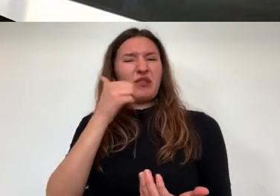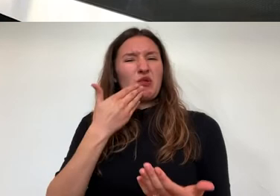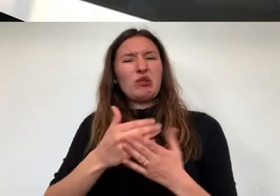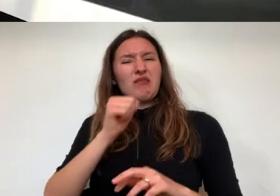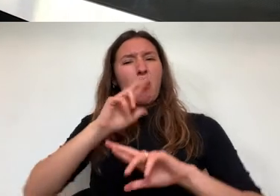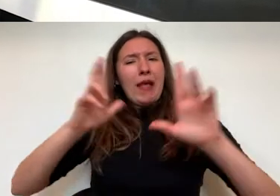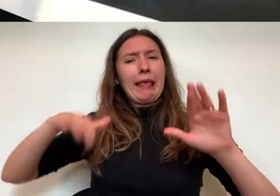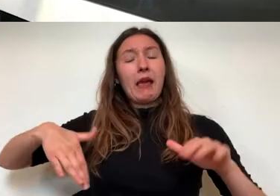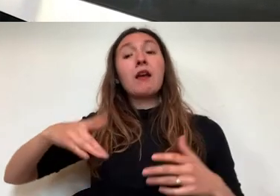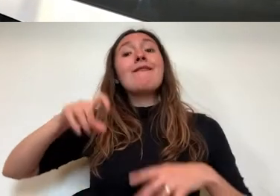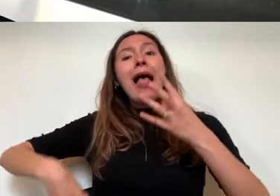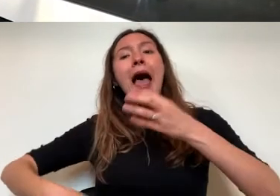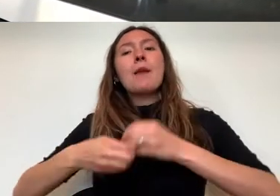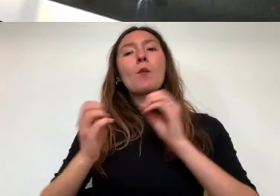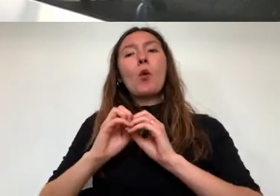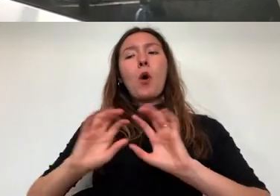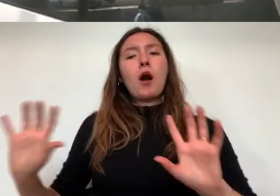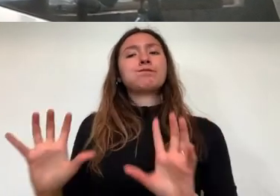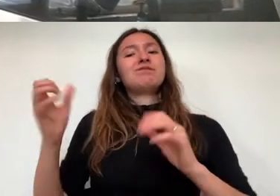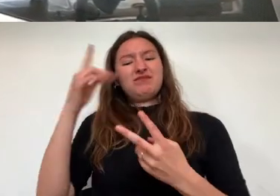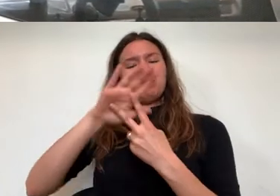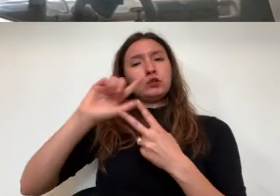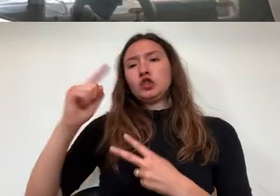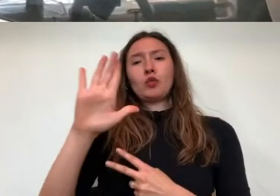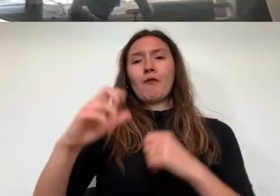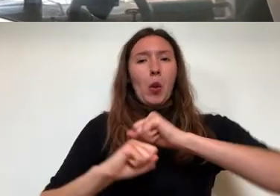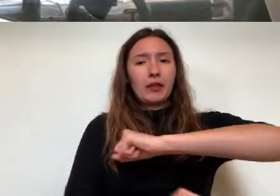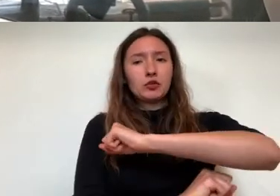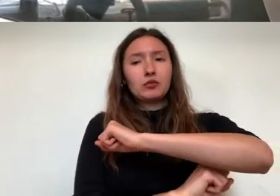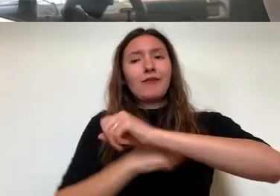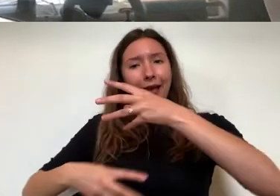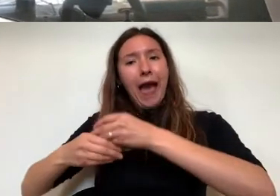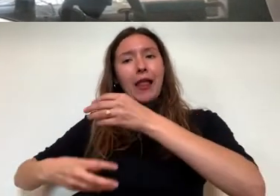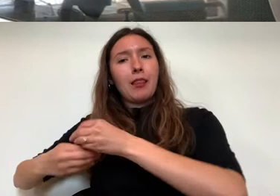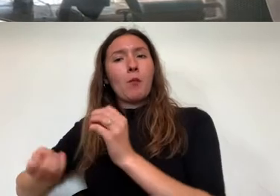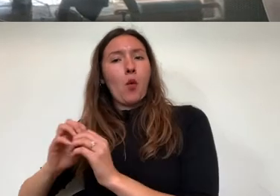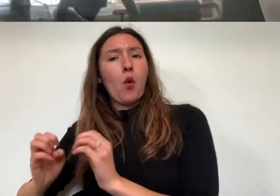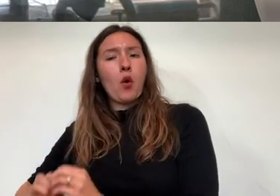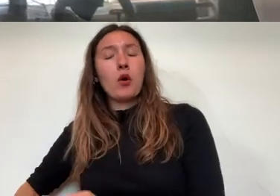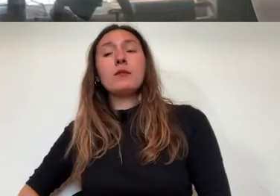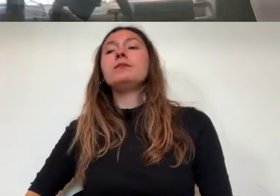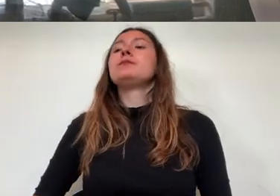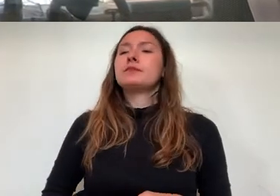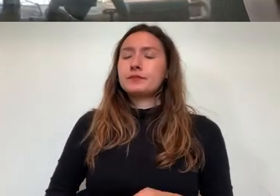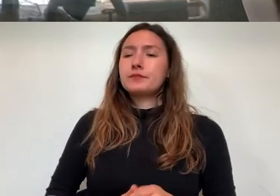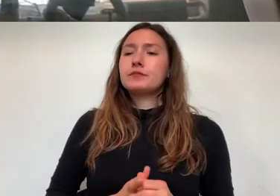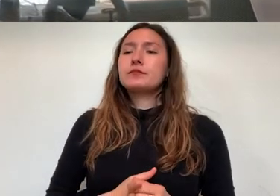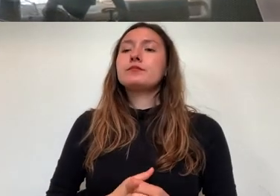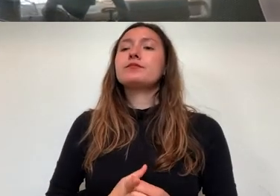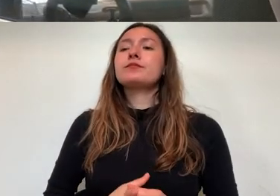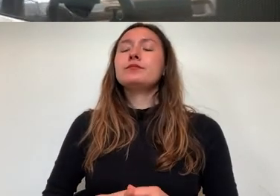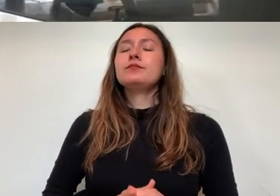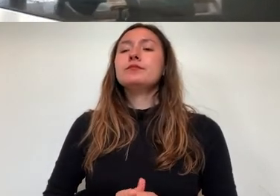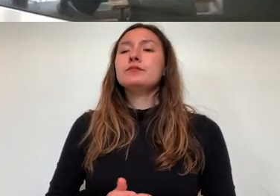not all that it's supposed to be if you just let it sit there and you don't do anything with it. But